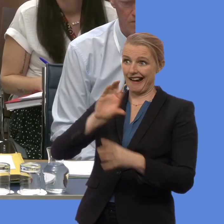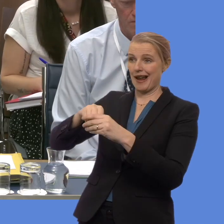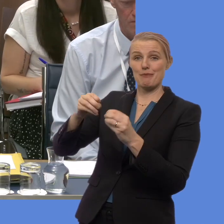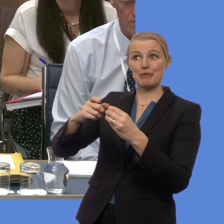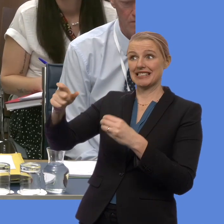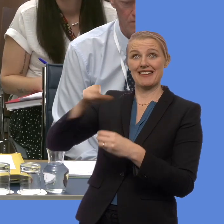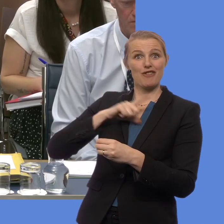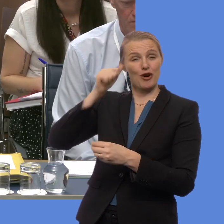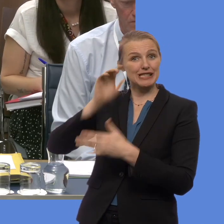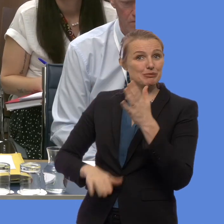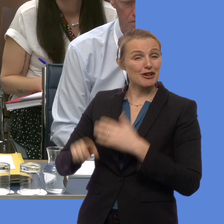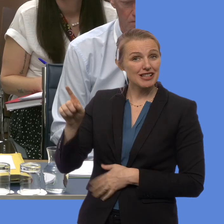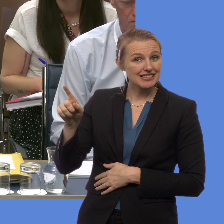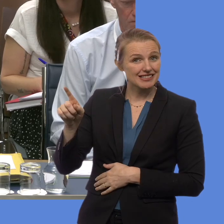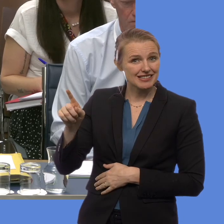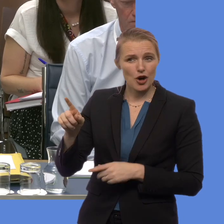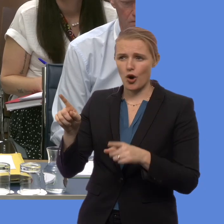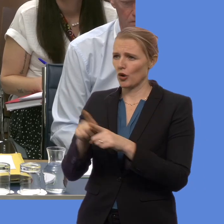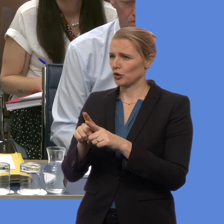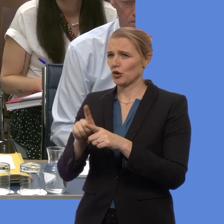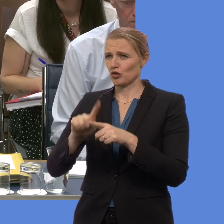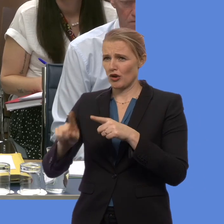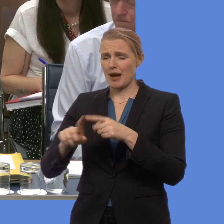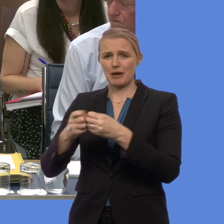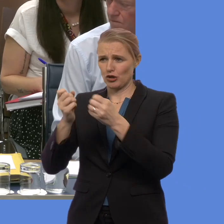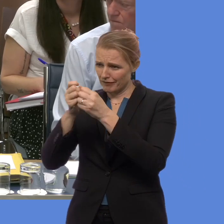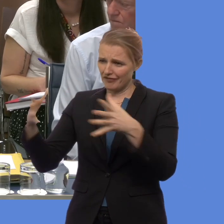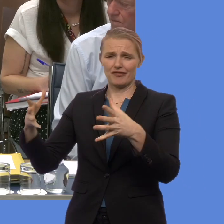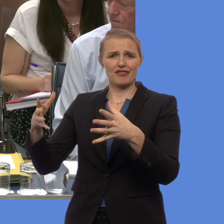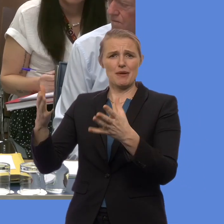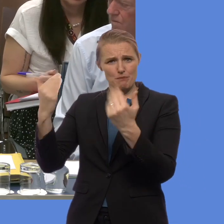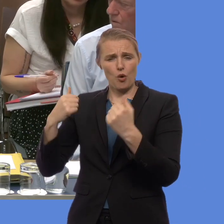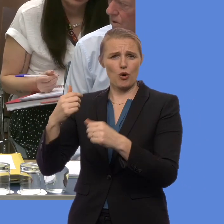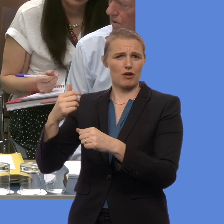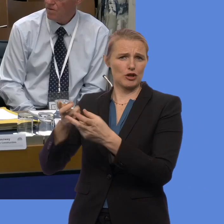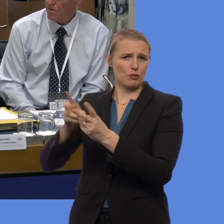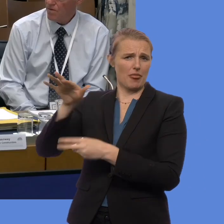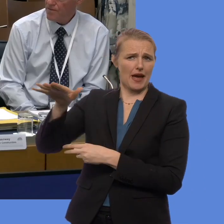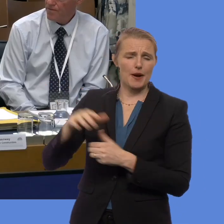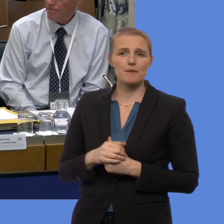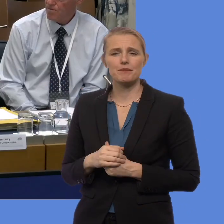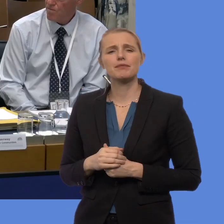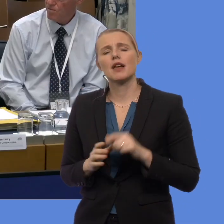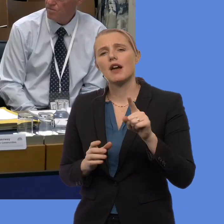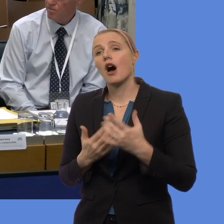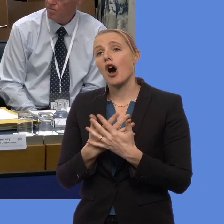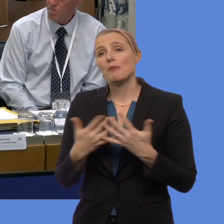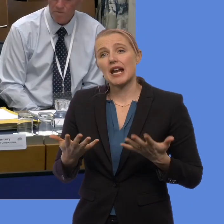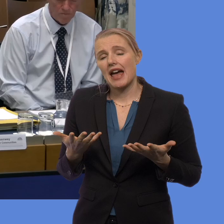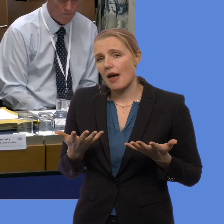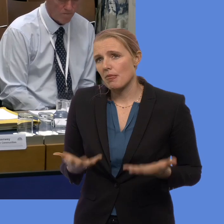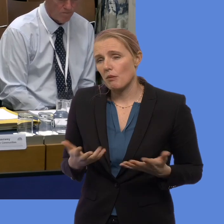and widen that pool? I'll defer to Tommy in terms of numbers. Okay, I think currently at the moment there's